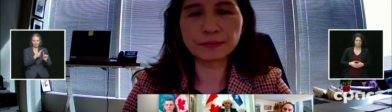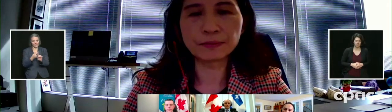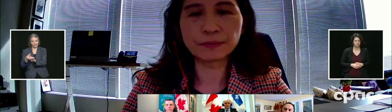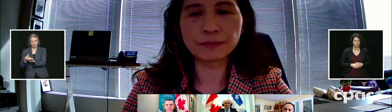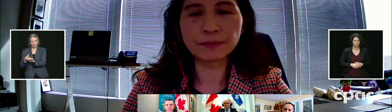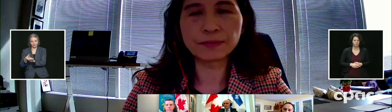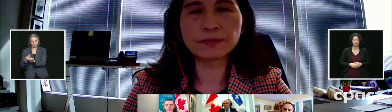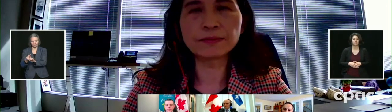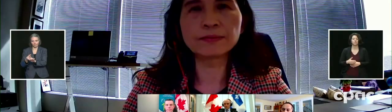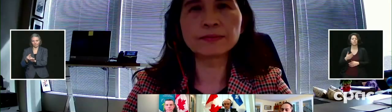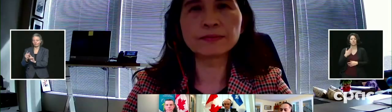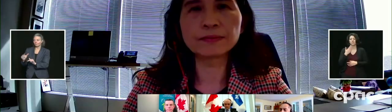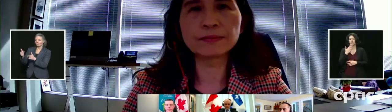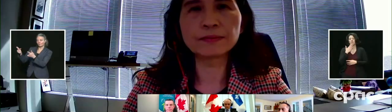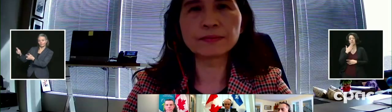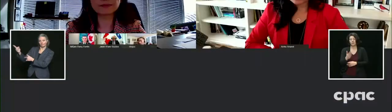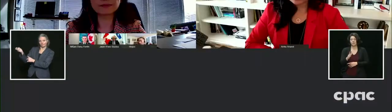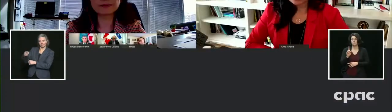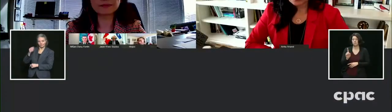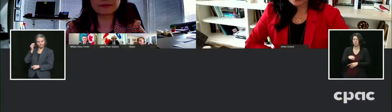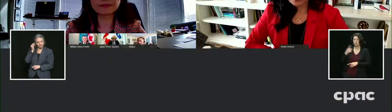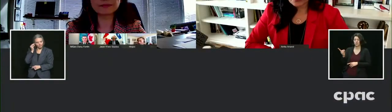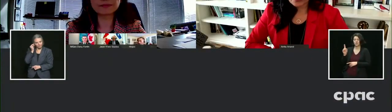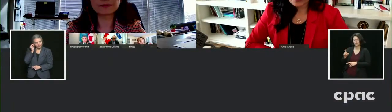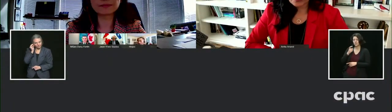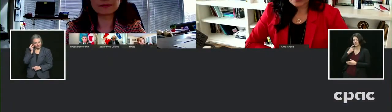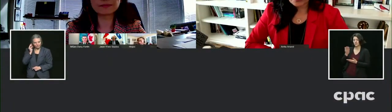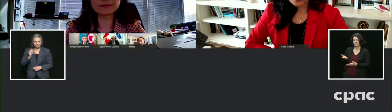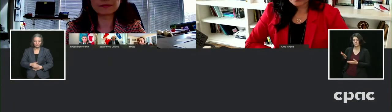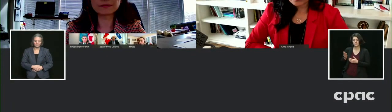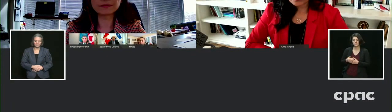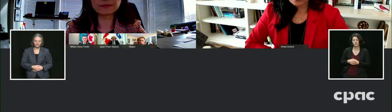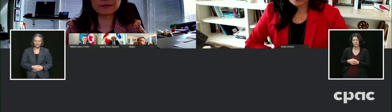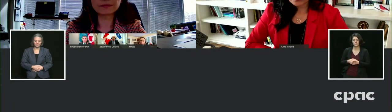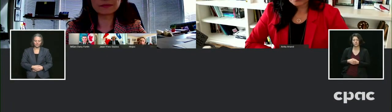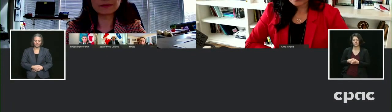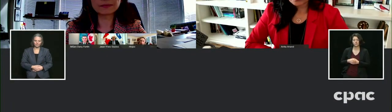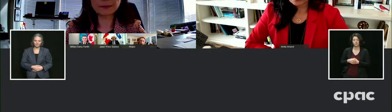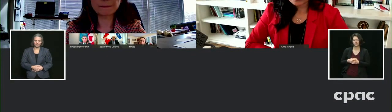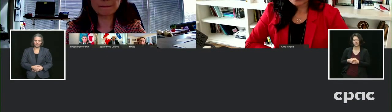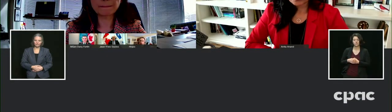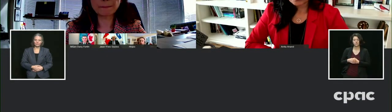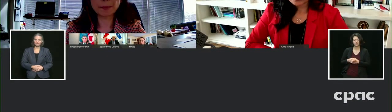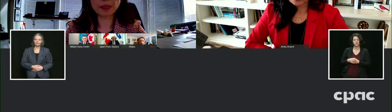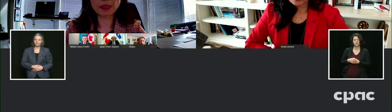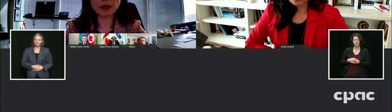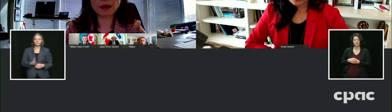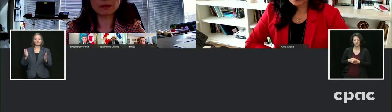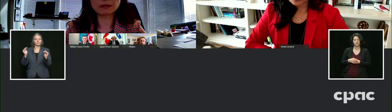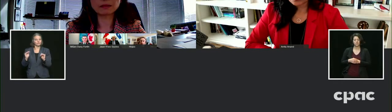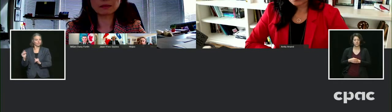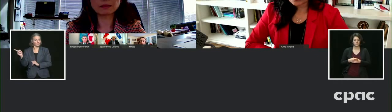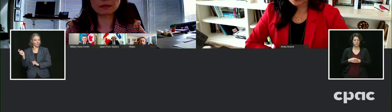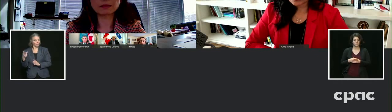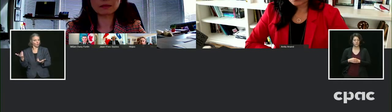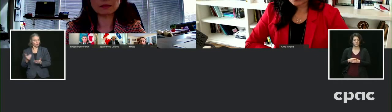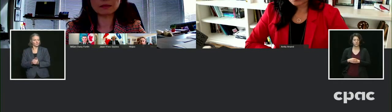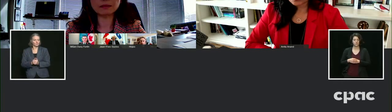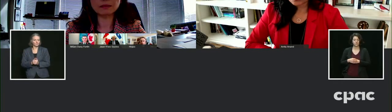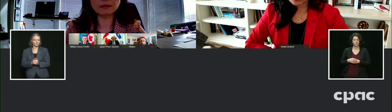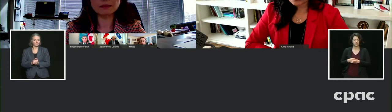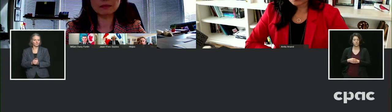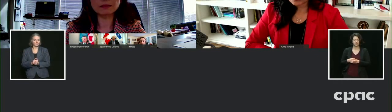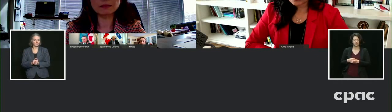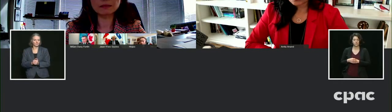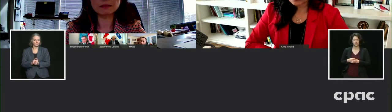Thank you. Merci. We will take the next question. Prochaine question. Thank you. Merci. The next question is from La prochaine